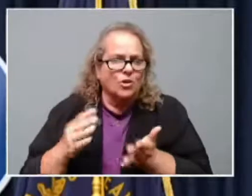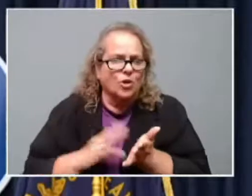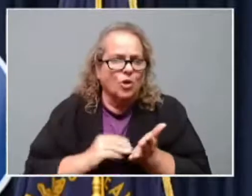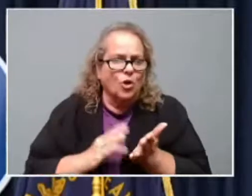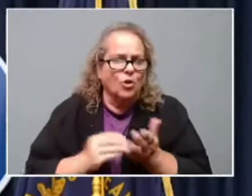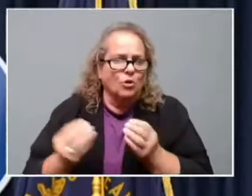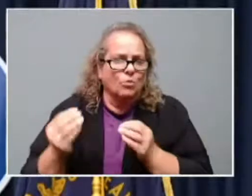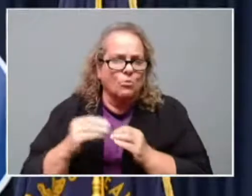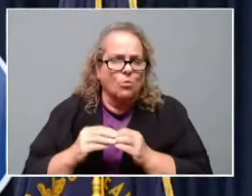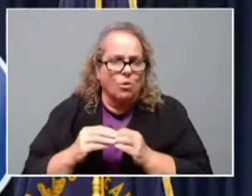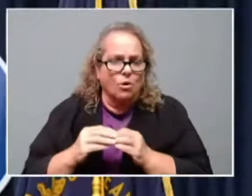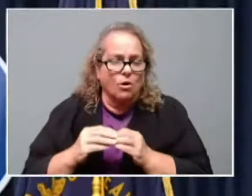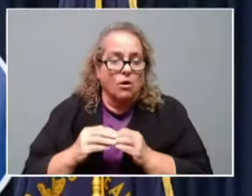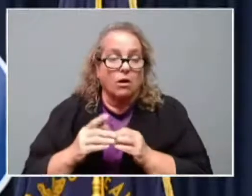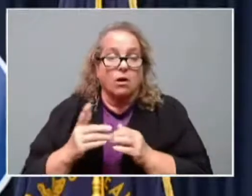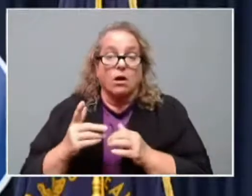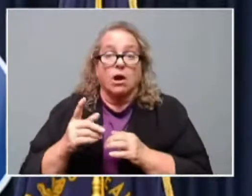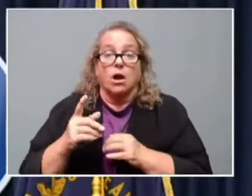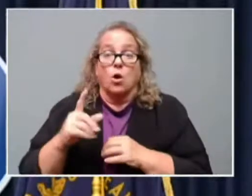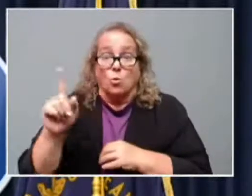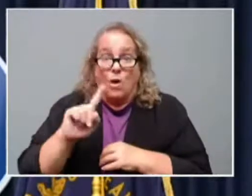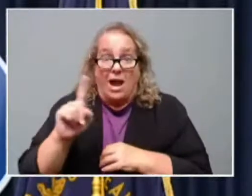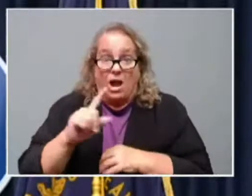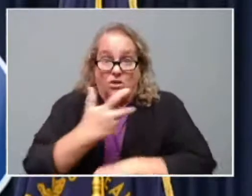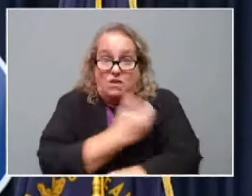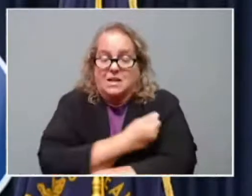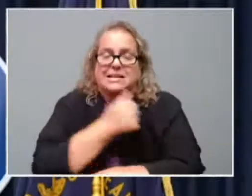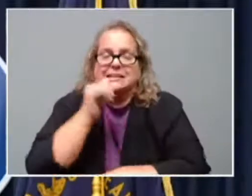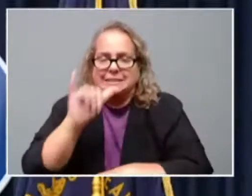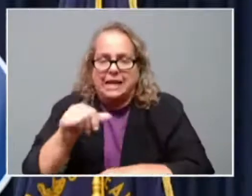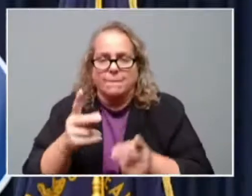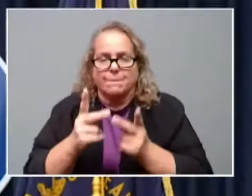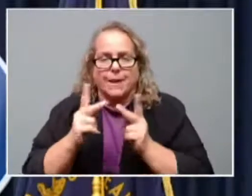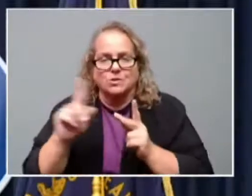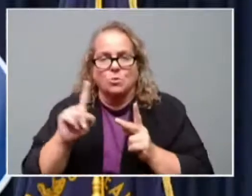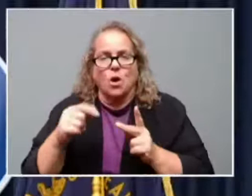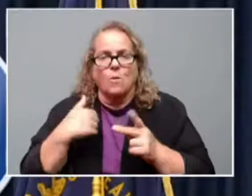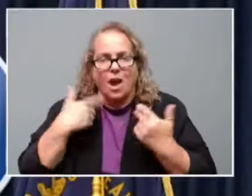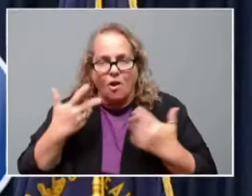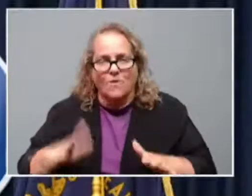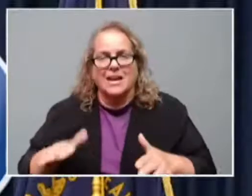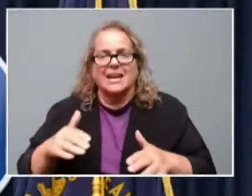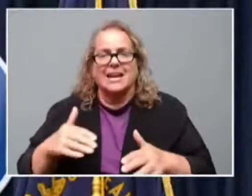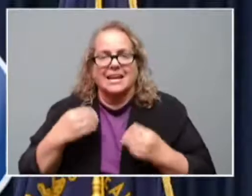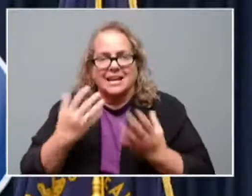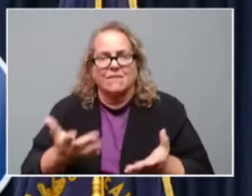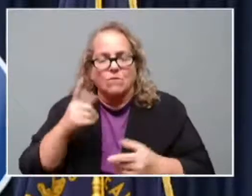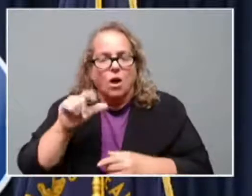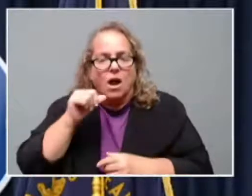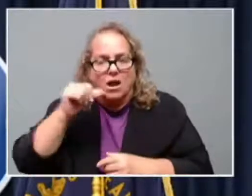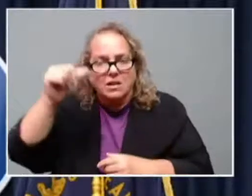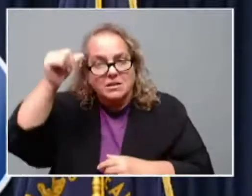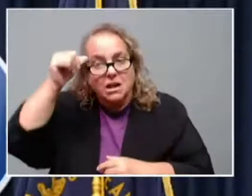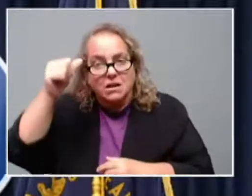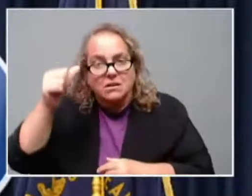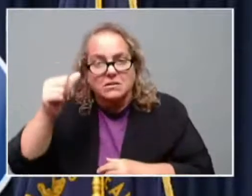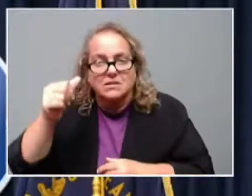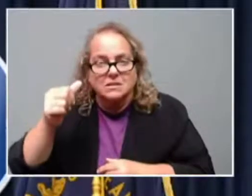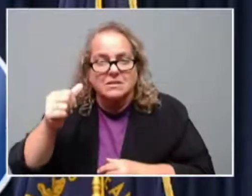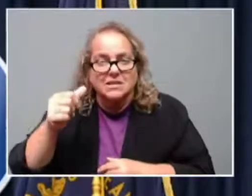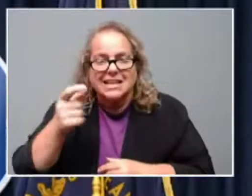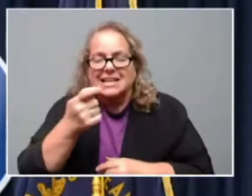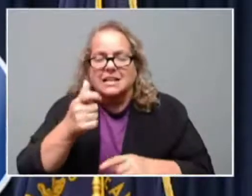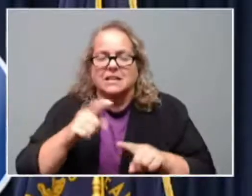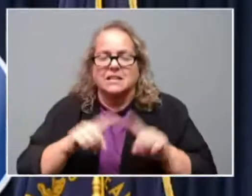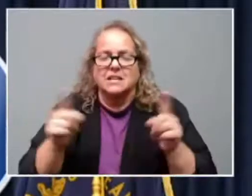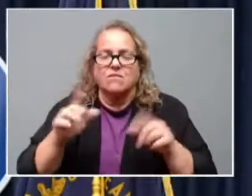places that vaccines are already are at for adults, which is a little different than how kids often get vaccines. But